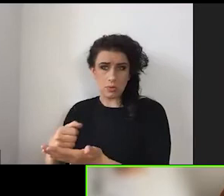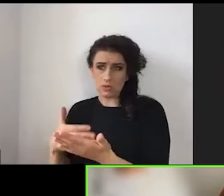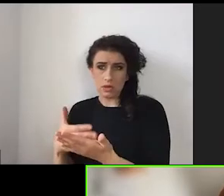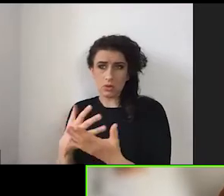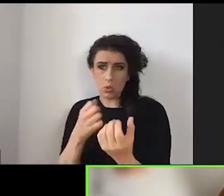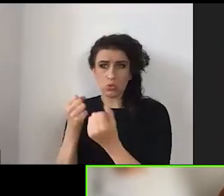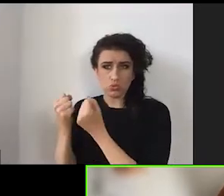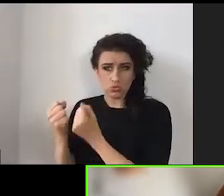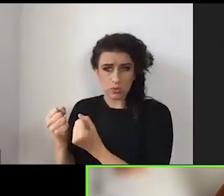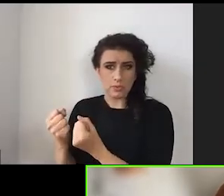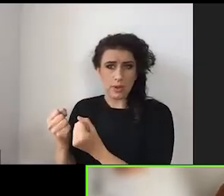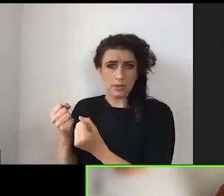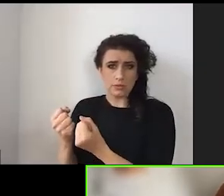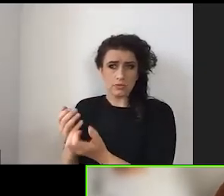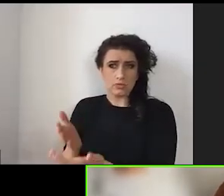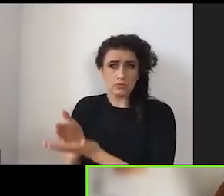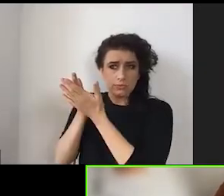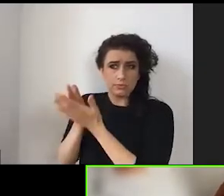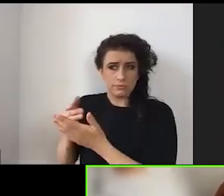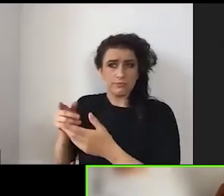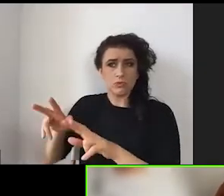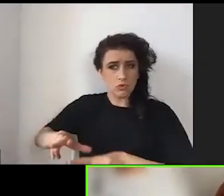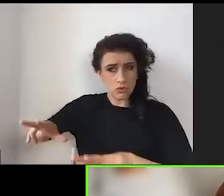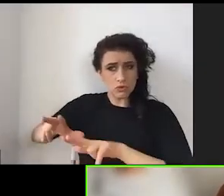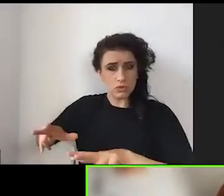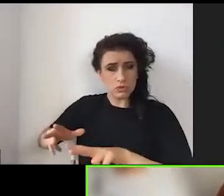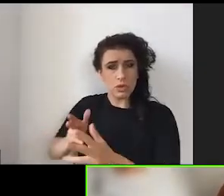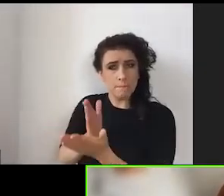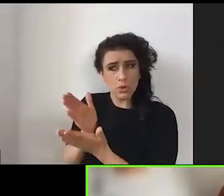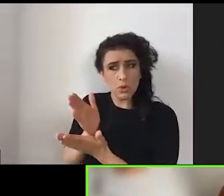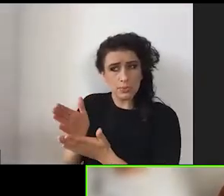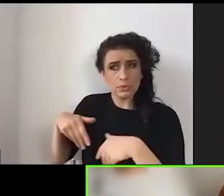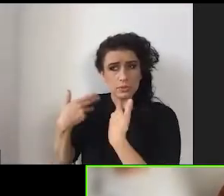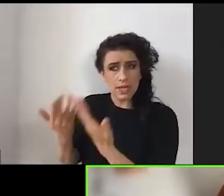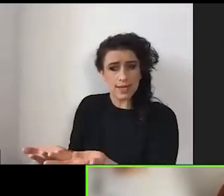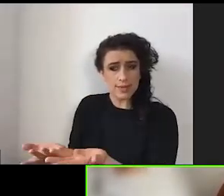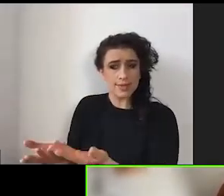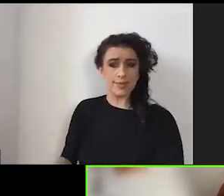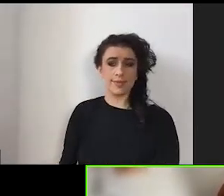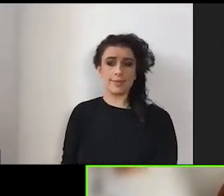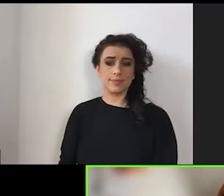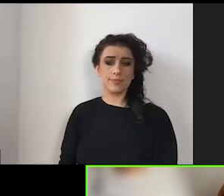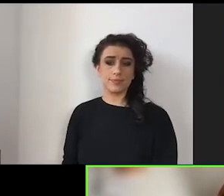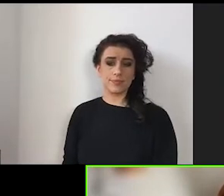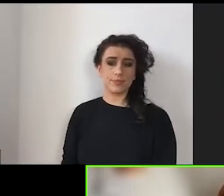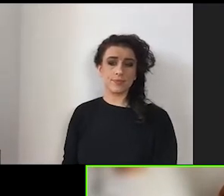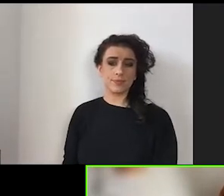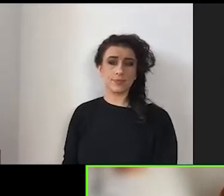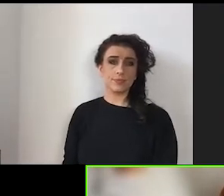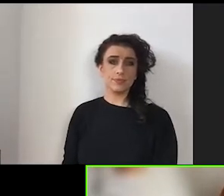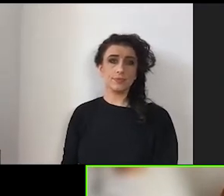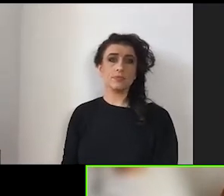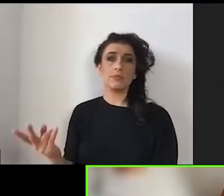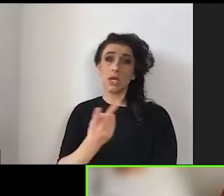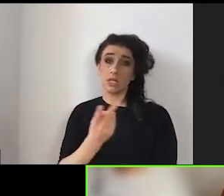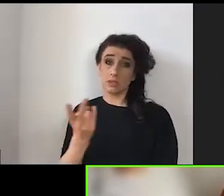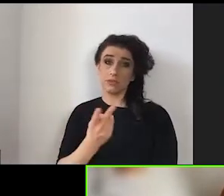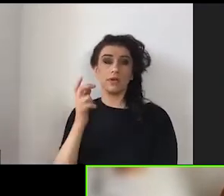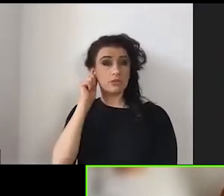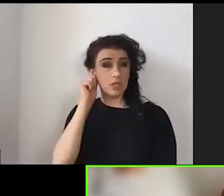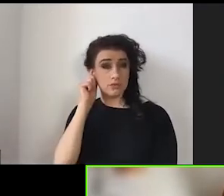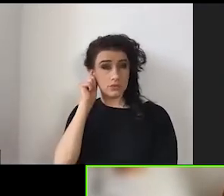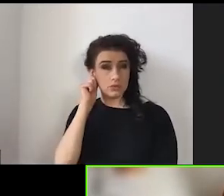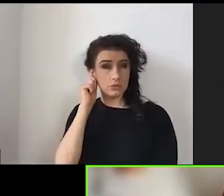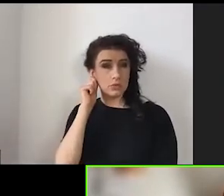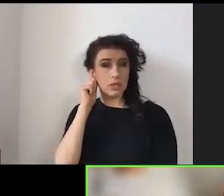their lives and to see how they were going. And 2 of them with girls, one with 15 and the other one